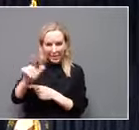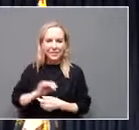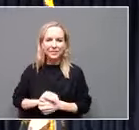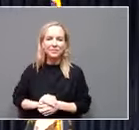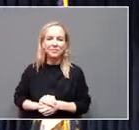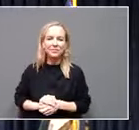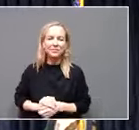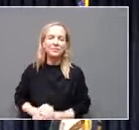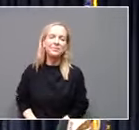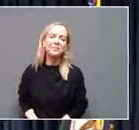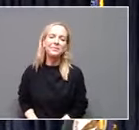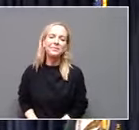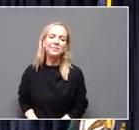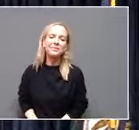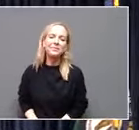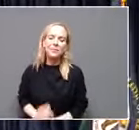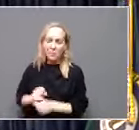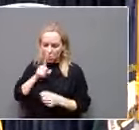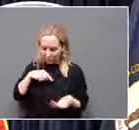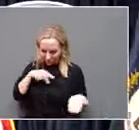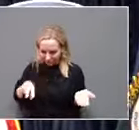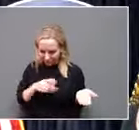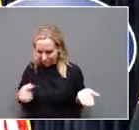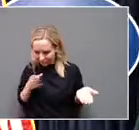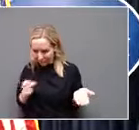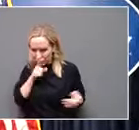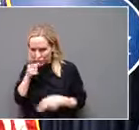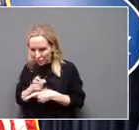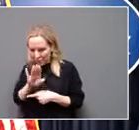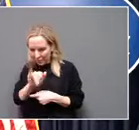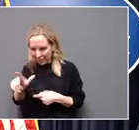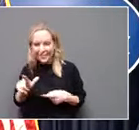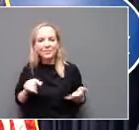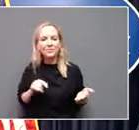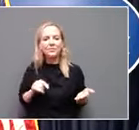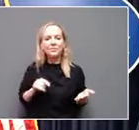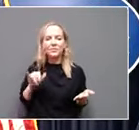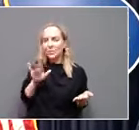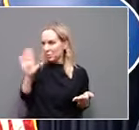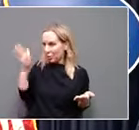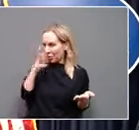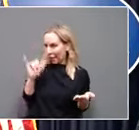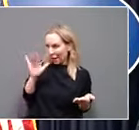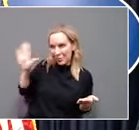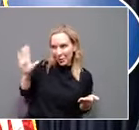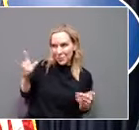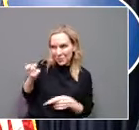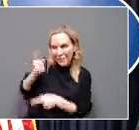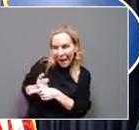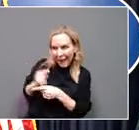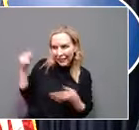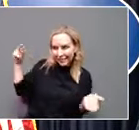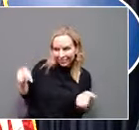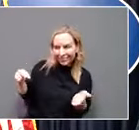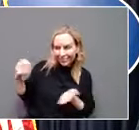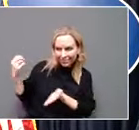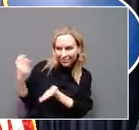Let's make sure it's the actual bill. Yeah. I look you like yours? Yes, that's it. All right. That's it. Short and sweet.